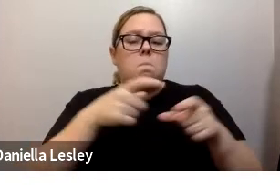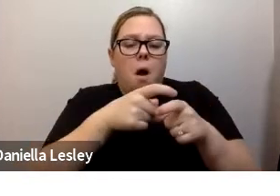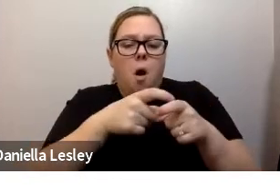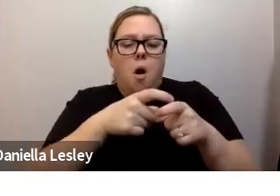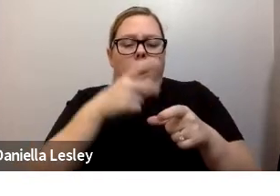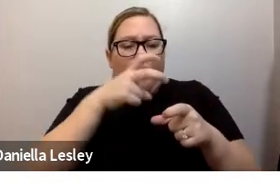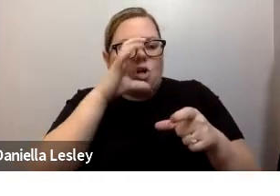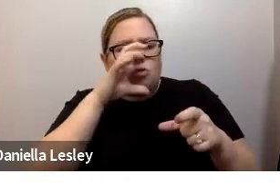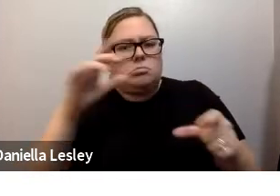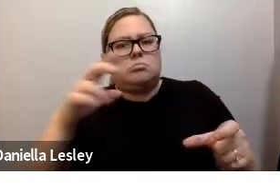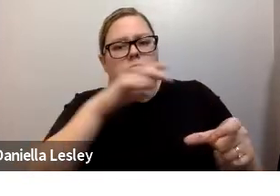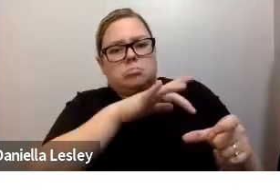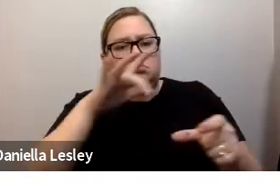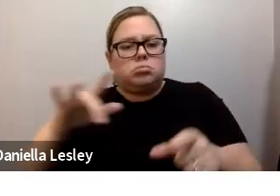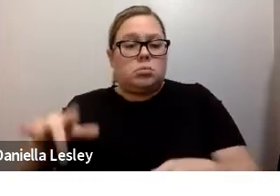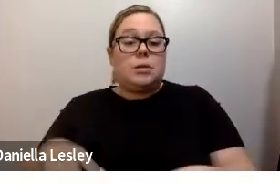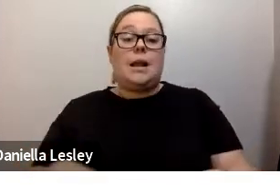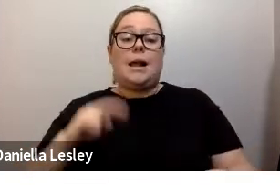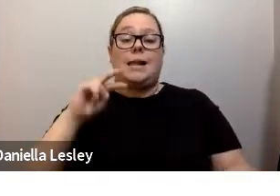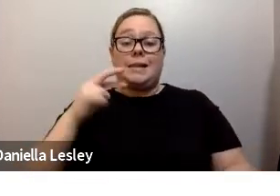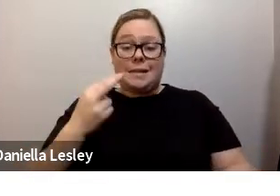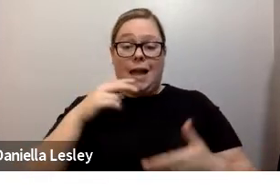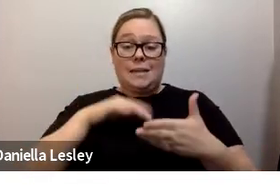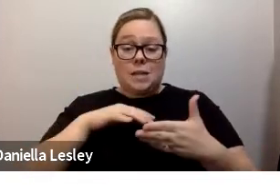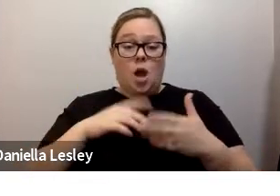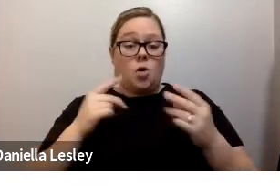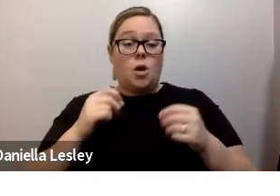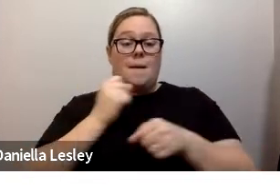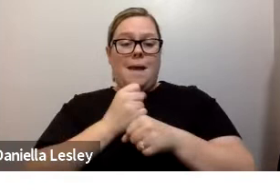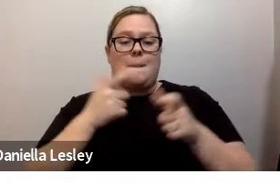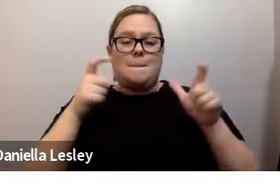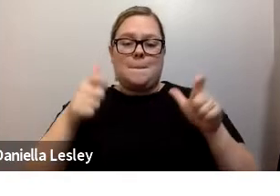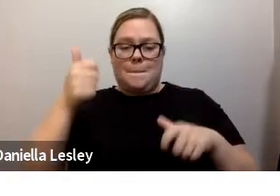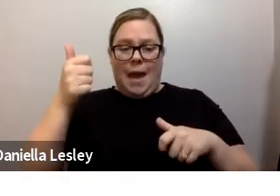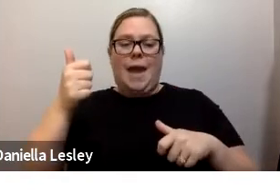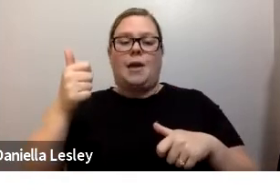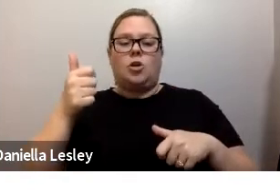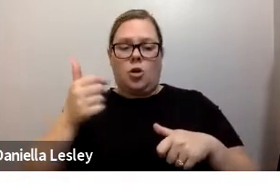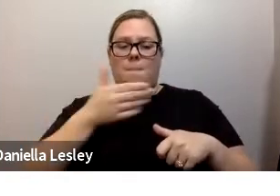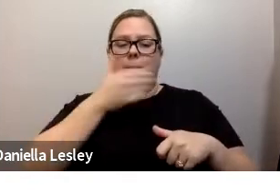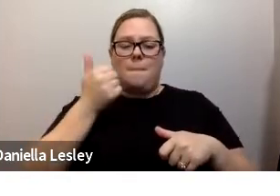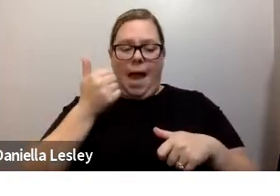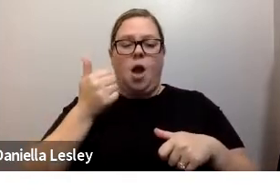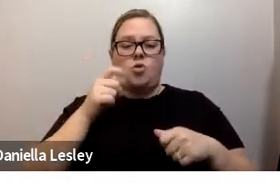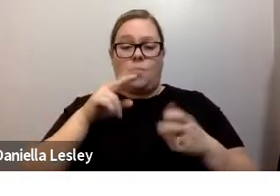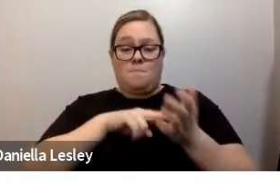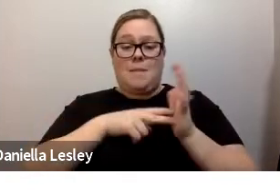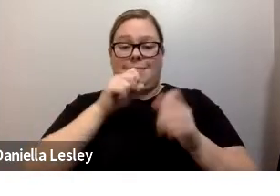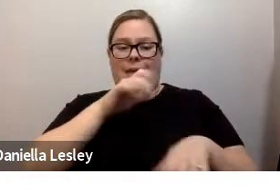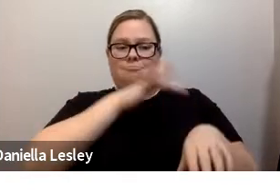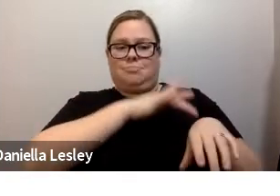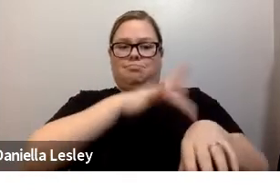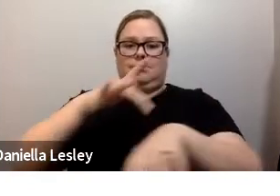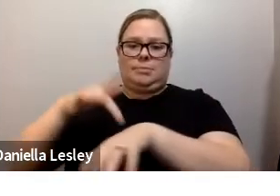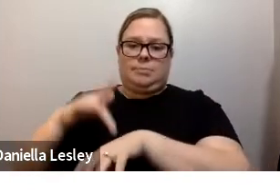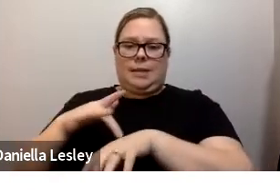The second prototype was refined to make the buttons much larger and more robust so that the player could hit them as they wanted to. And we had really good